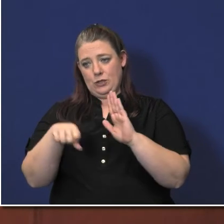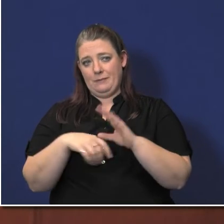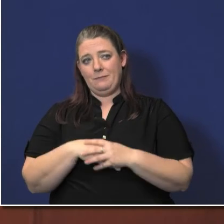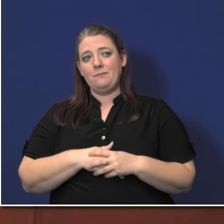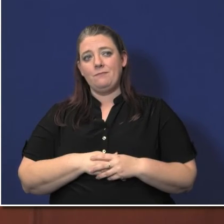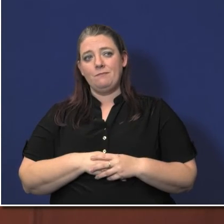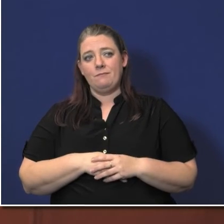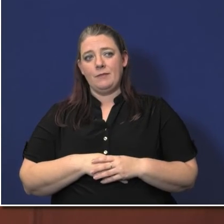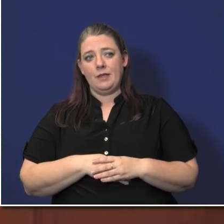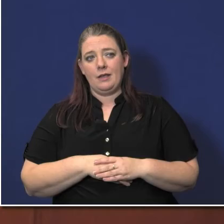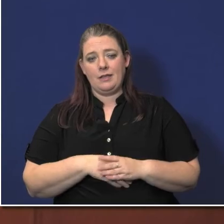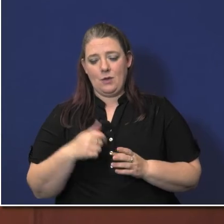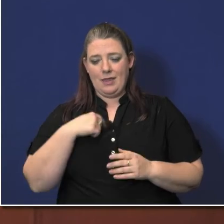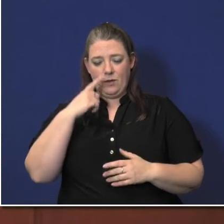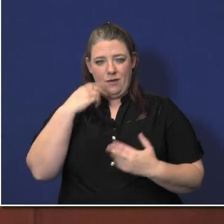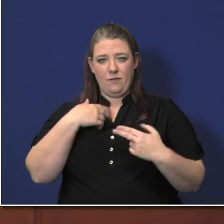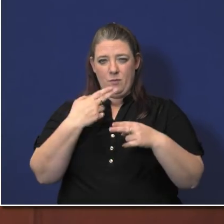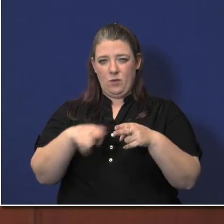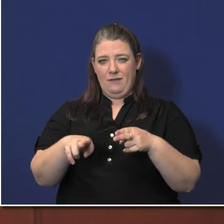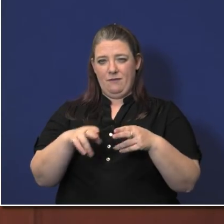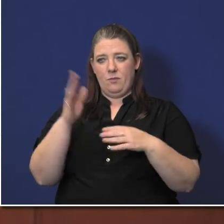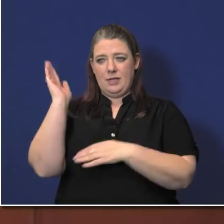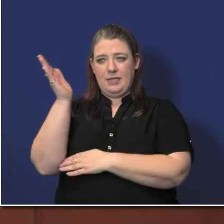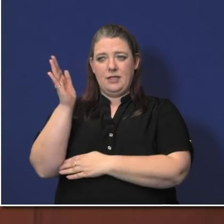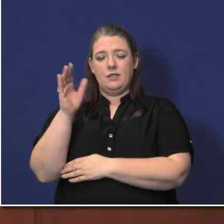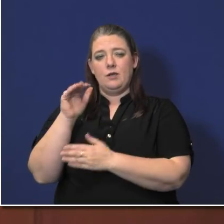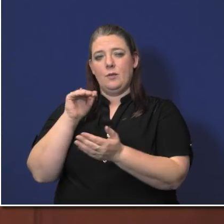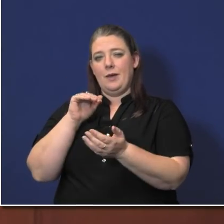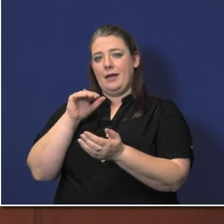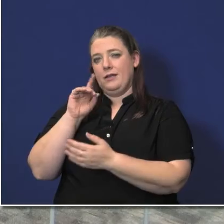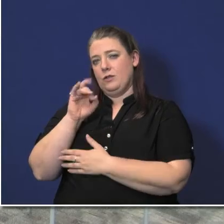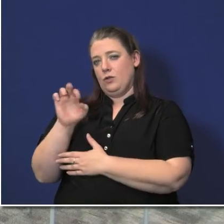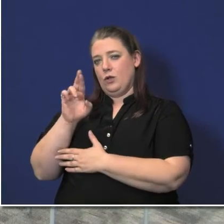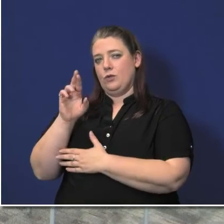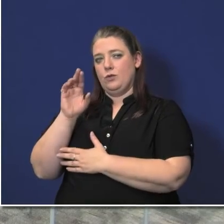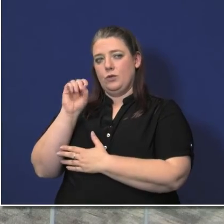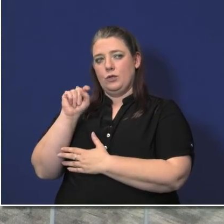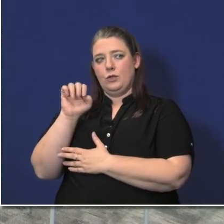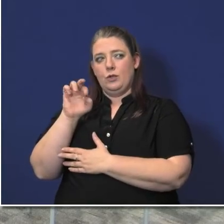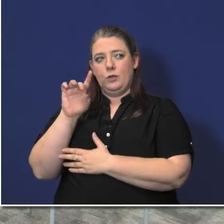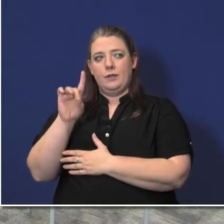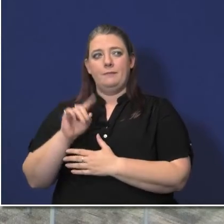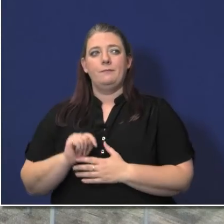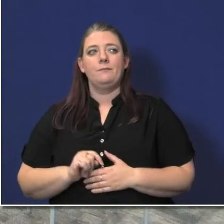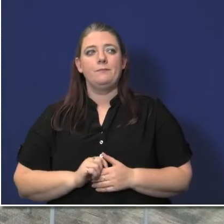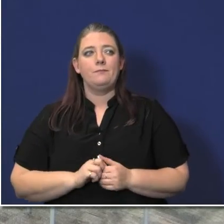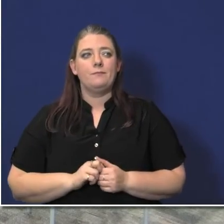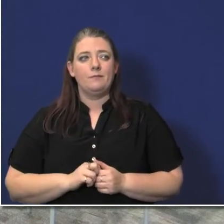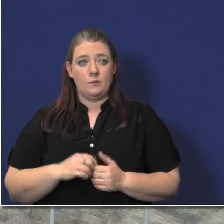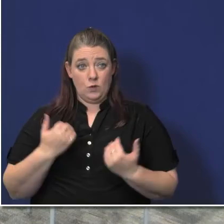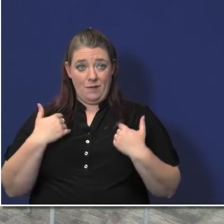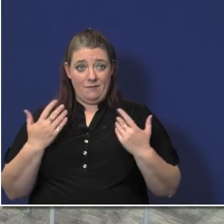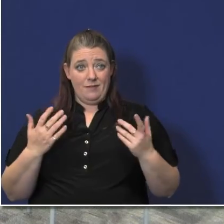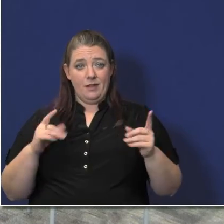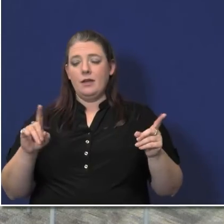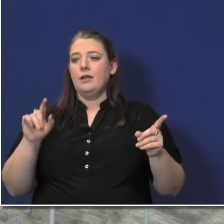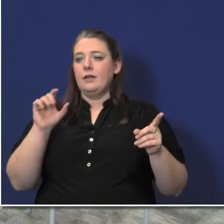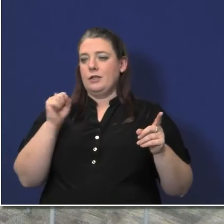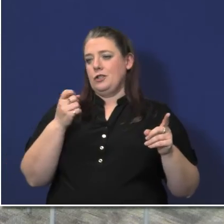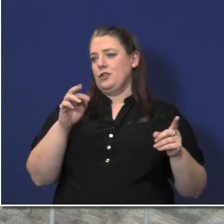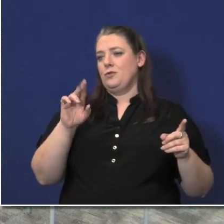believe we have a brief presentation by Dr. Stewart and Charita Franklin. Do we? Well, Sharita kind of did